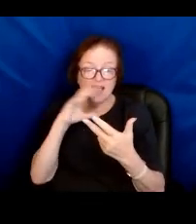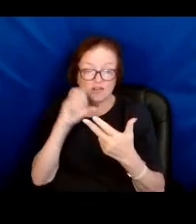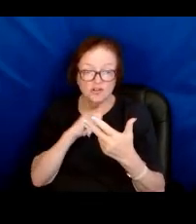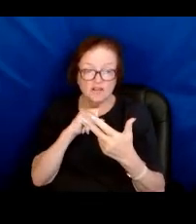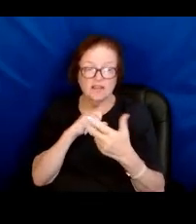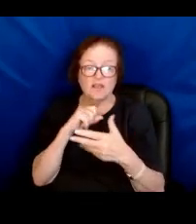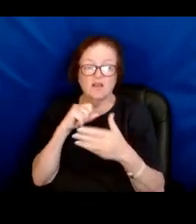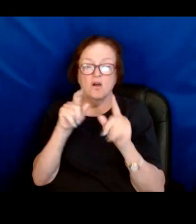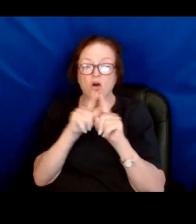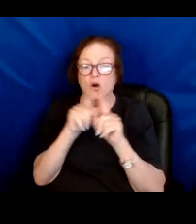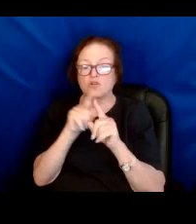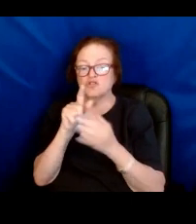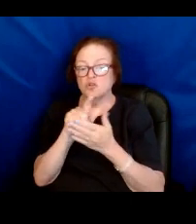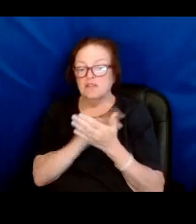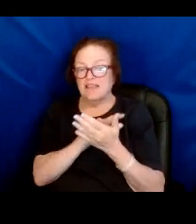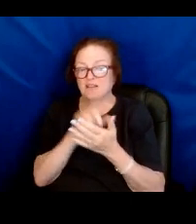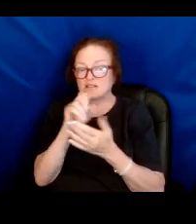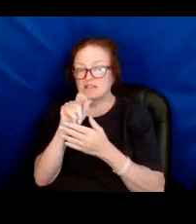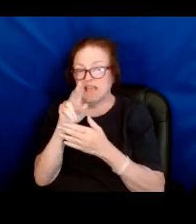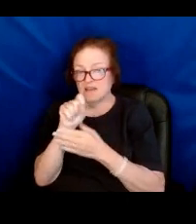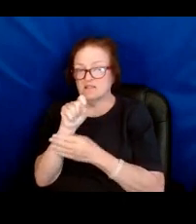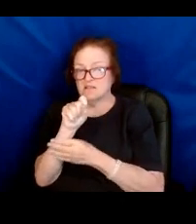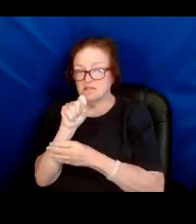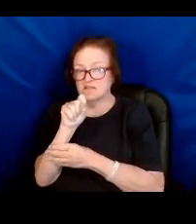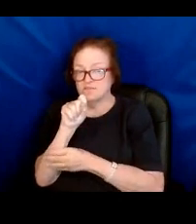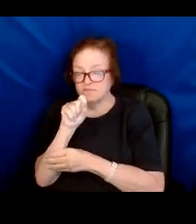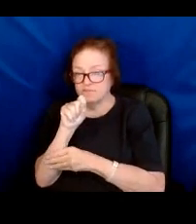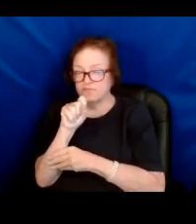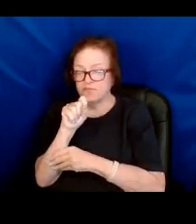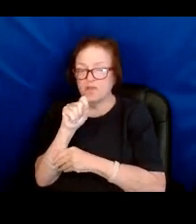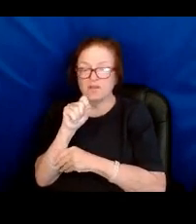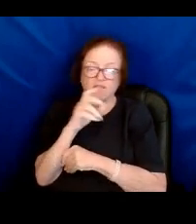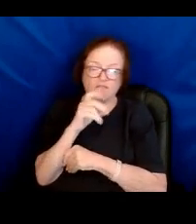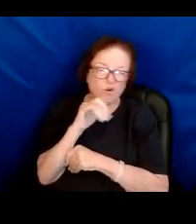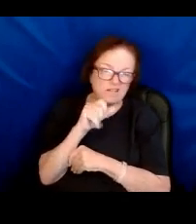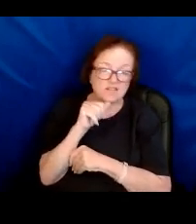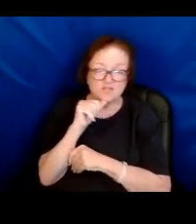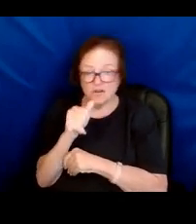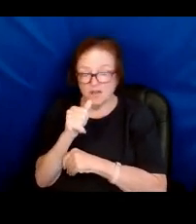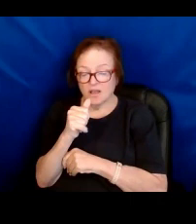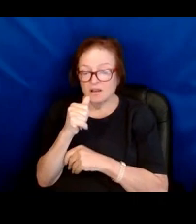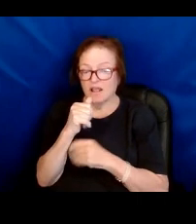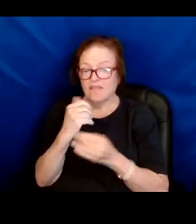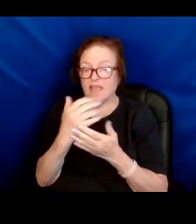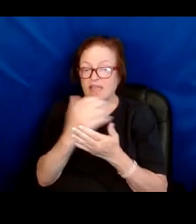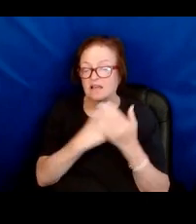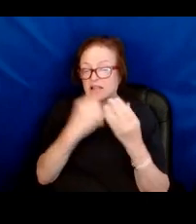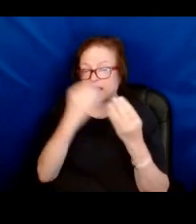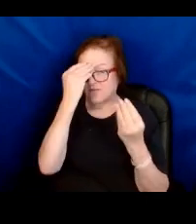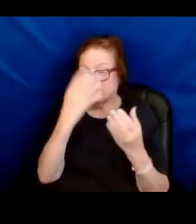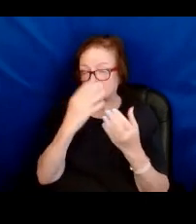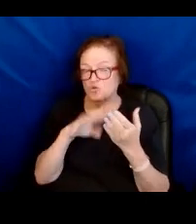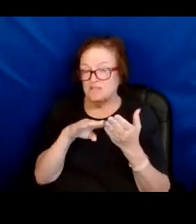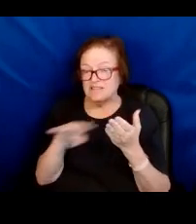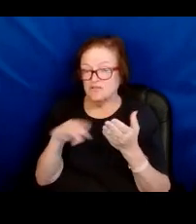legal status, forensics or not. The Agency for Healthcare Research and Quality collects information on patients discharged from